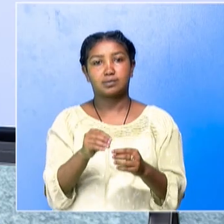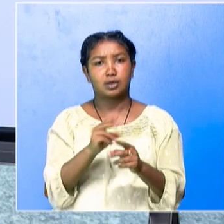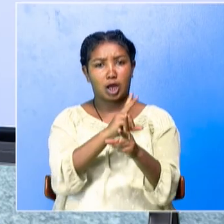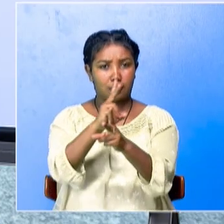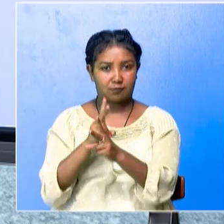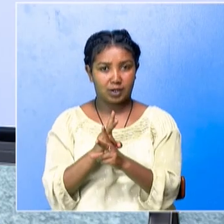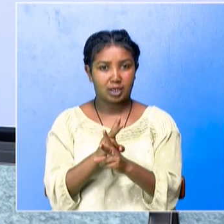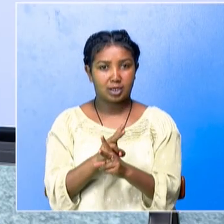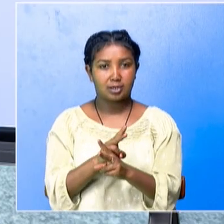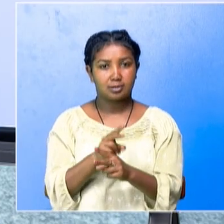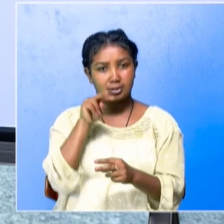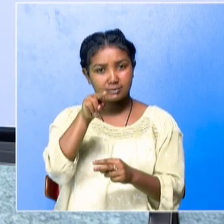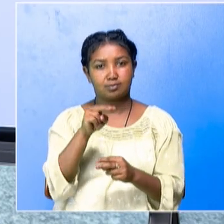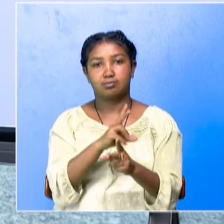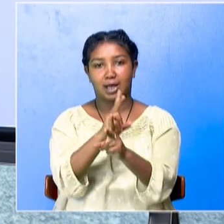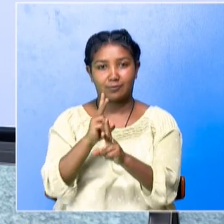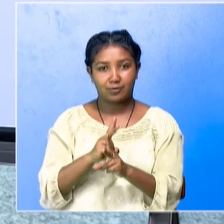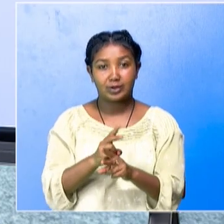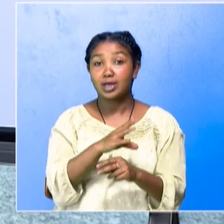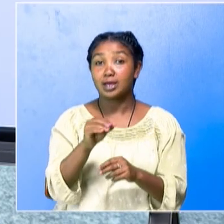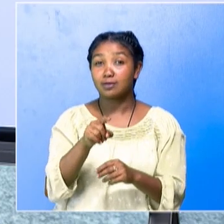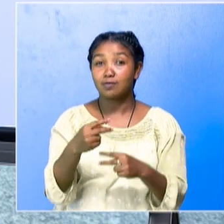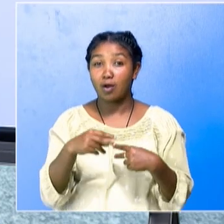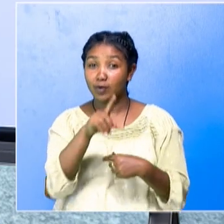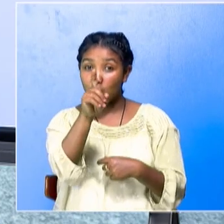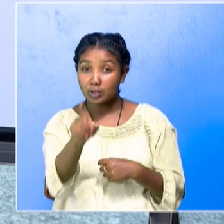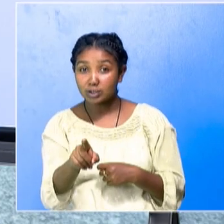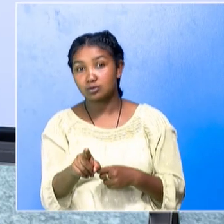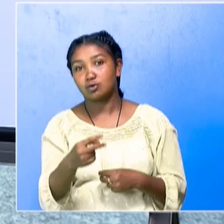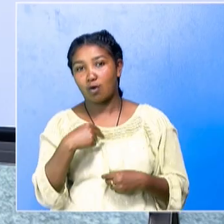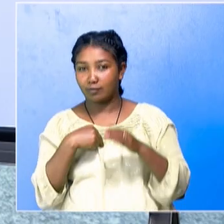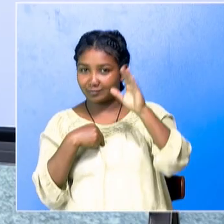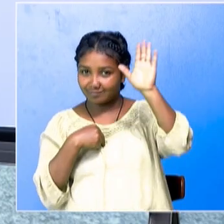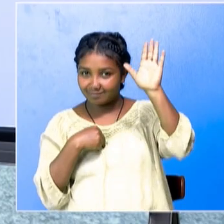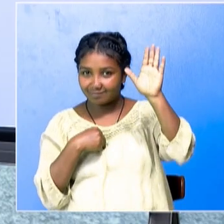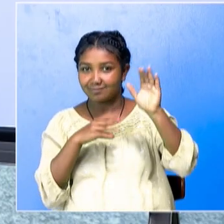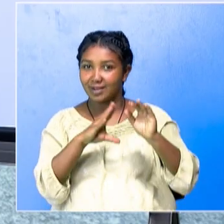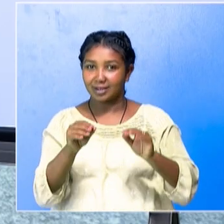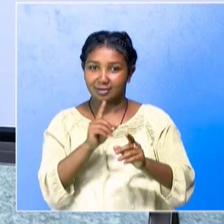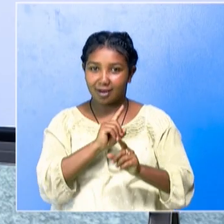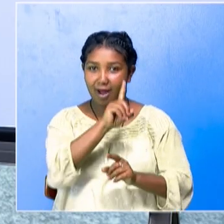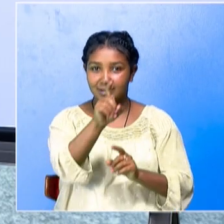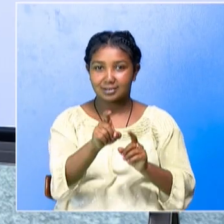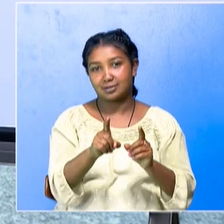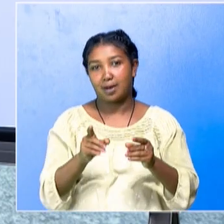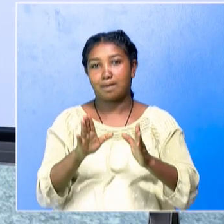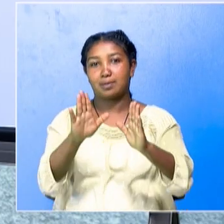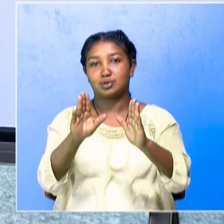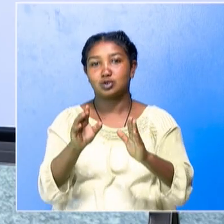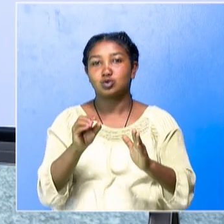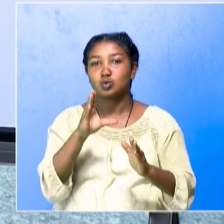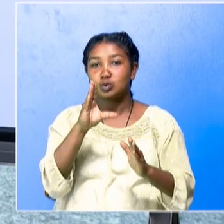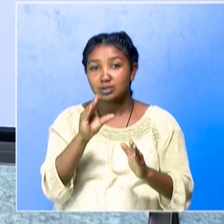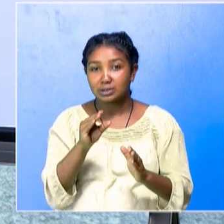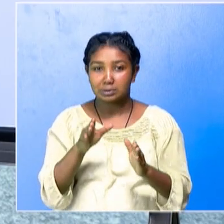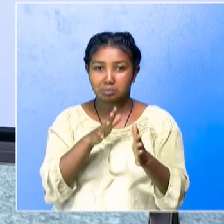carefully. Listening them carefully. And if you have a question, you have to raise your hands and ask a permission to speak,